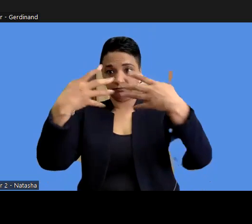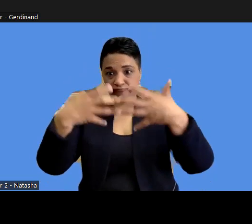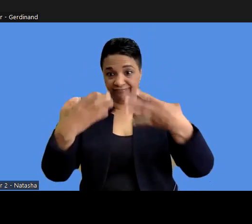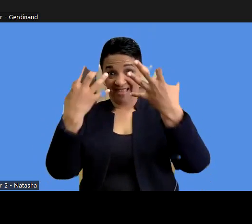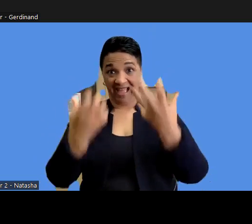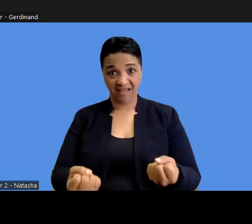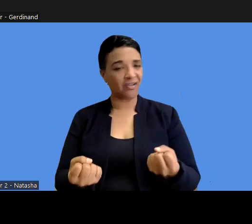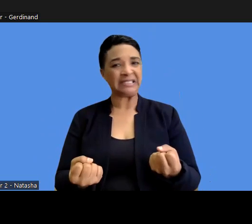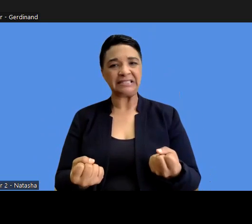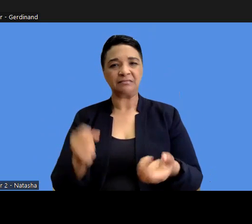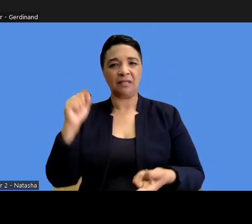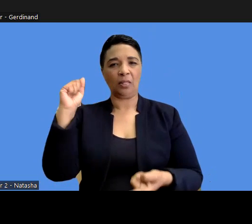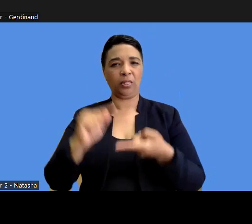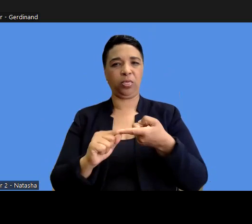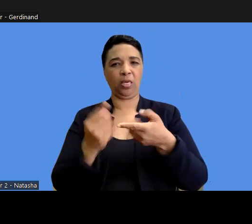The